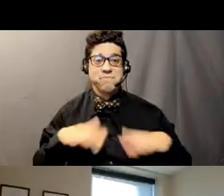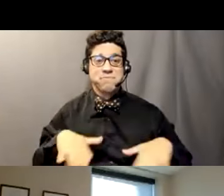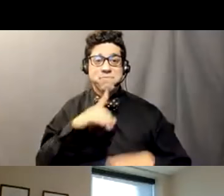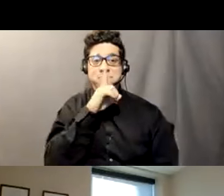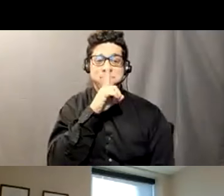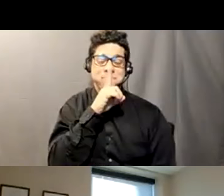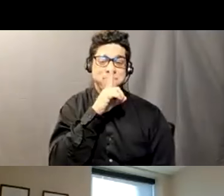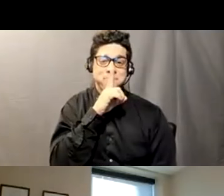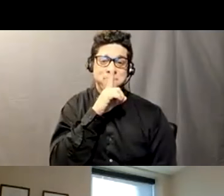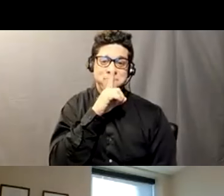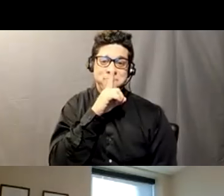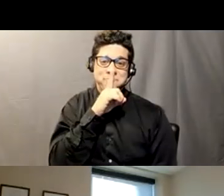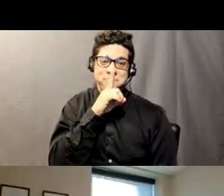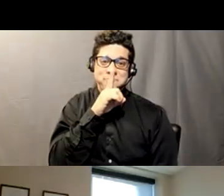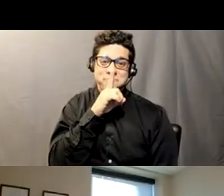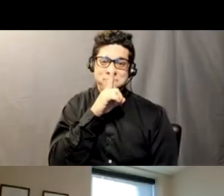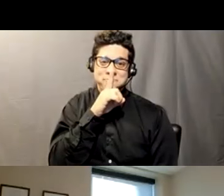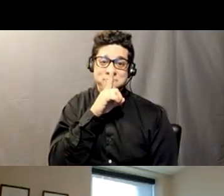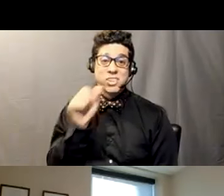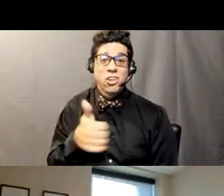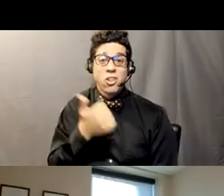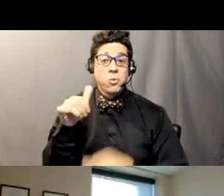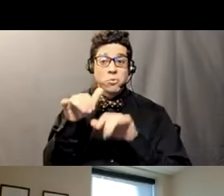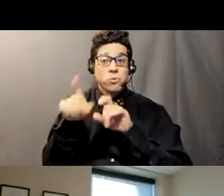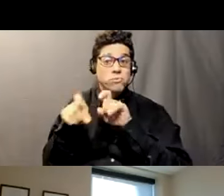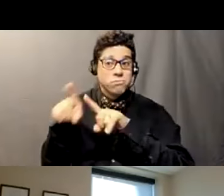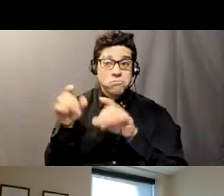Okay, doesn't look like any other questions have come into the chat.